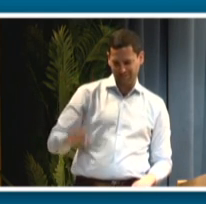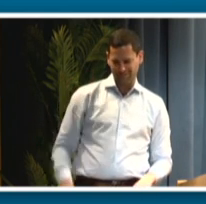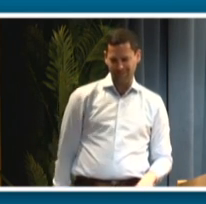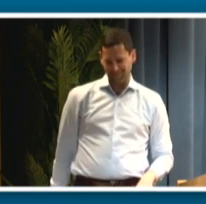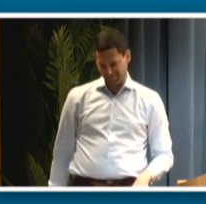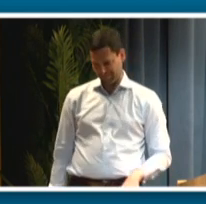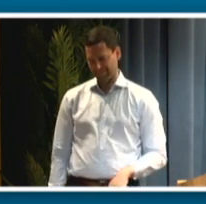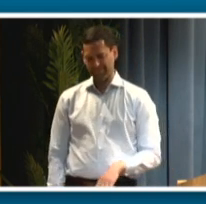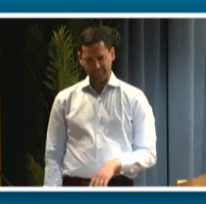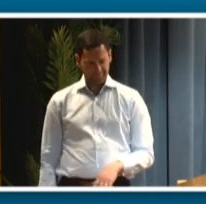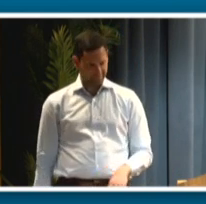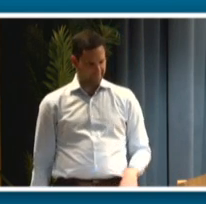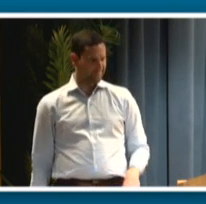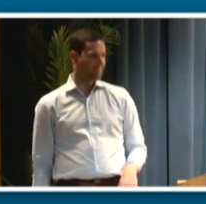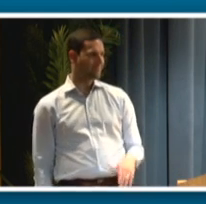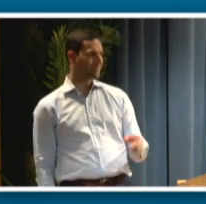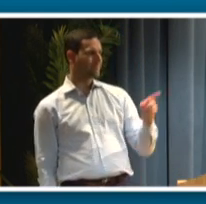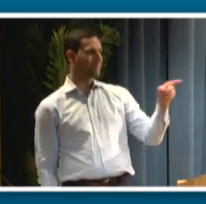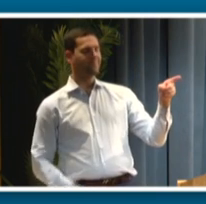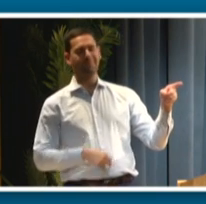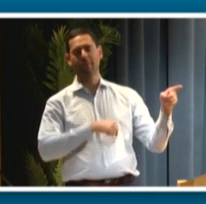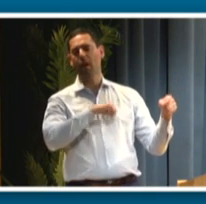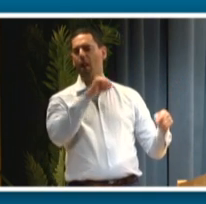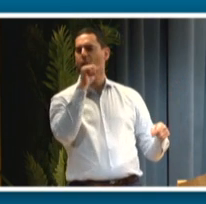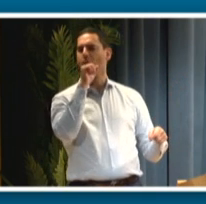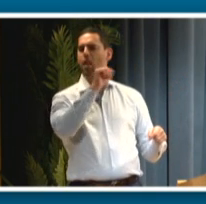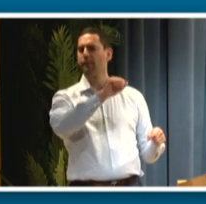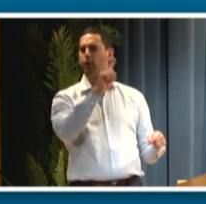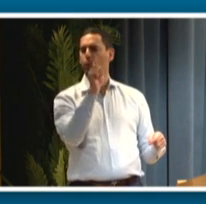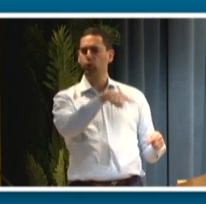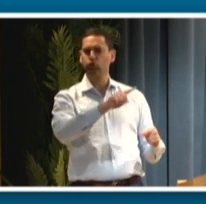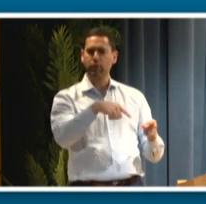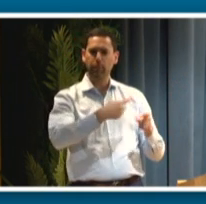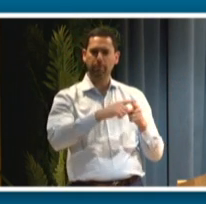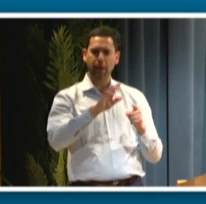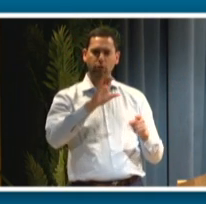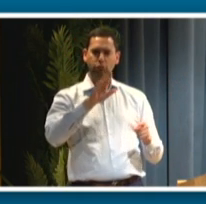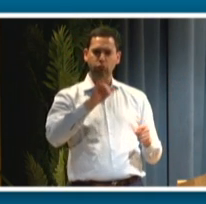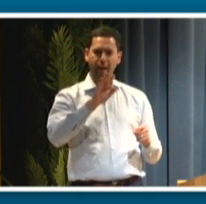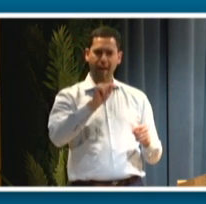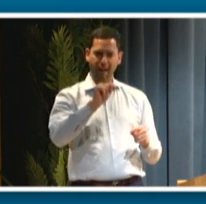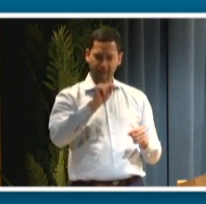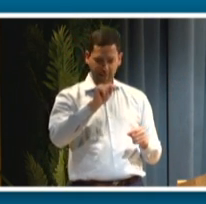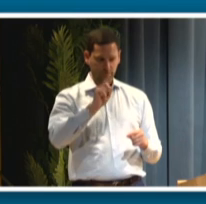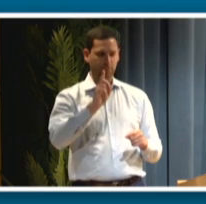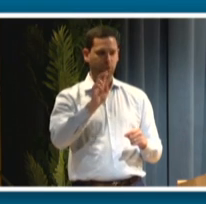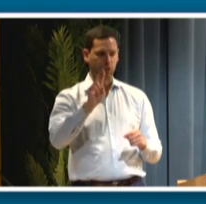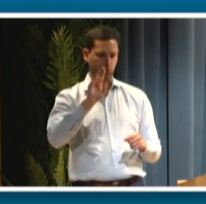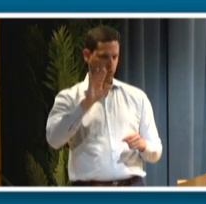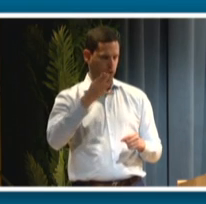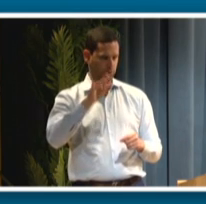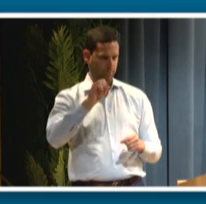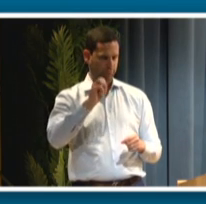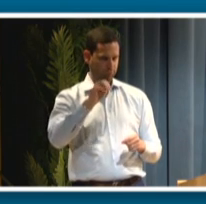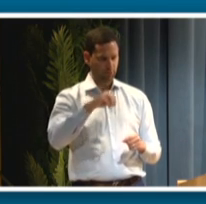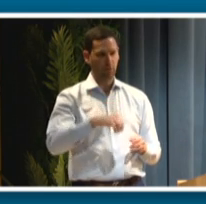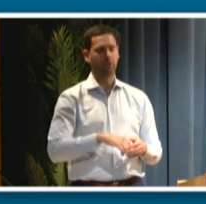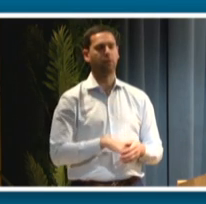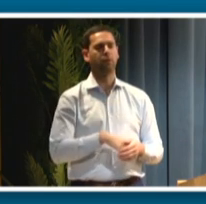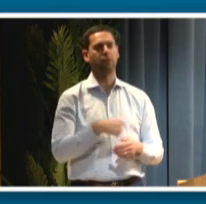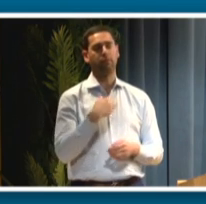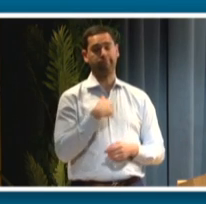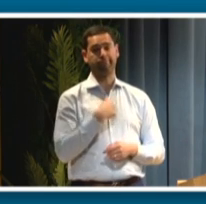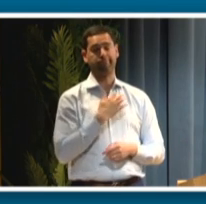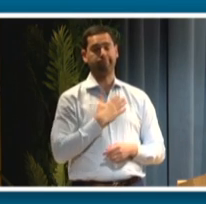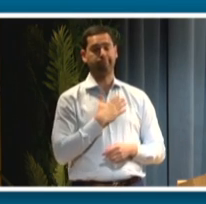Okay, I loved your question on craft, Dr. Chism, and I wanted to ask you this. It seems like